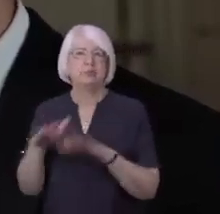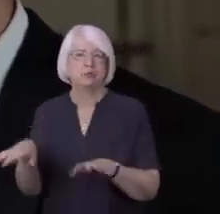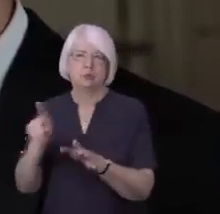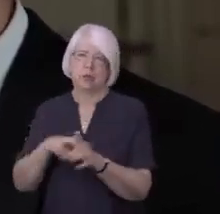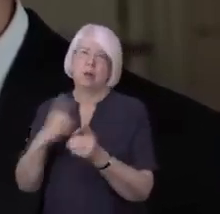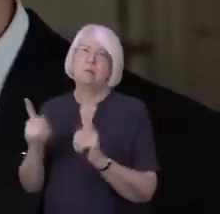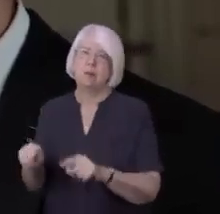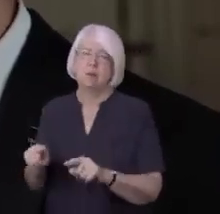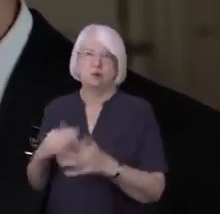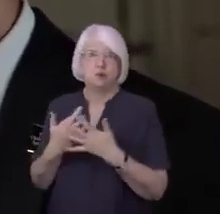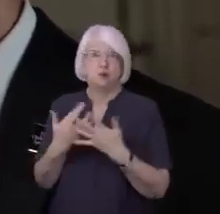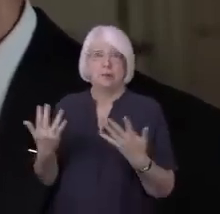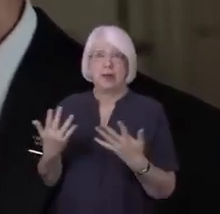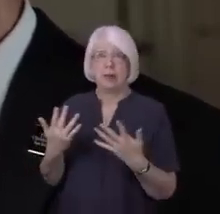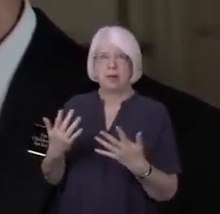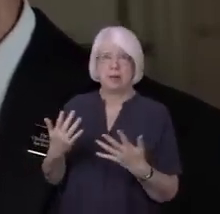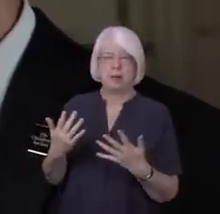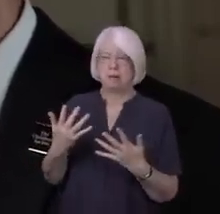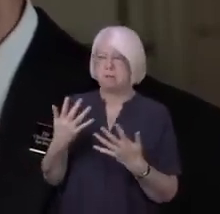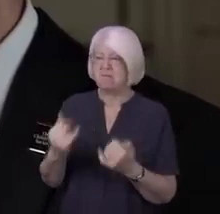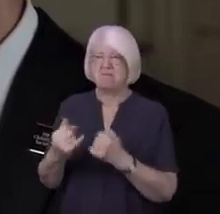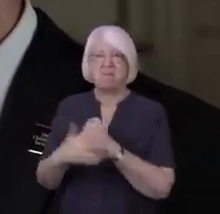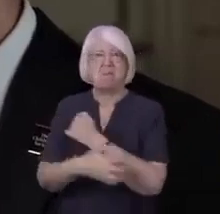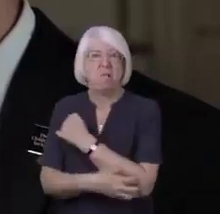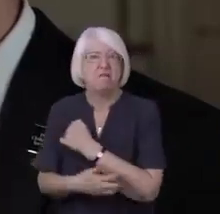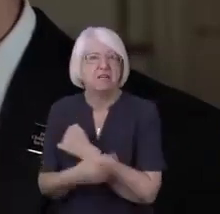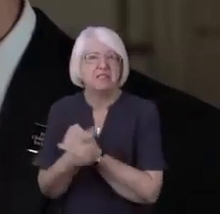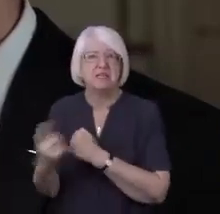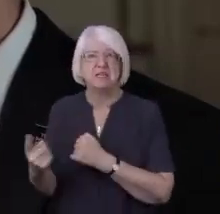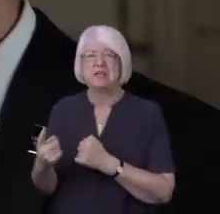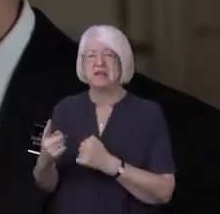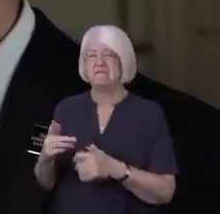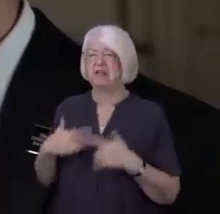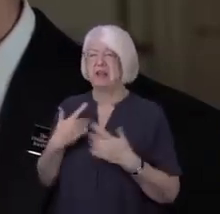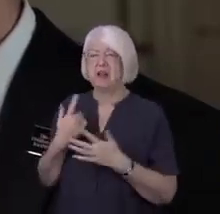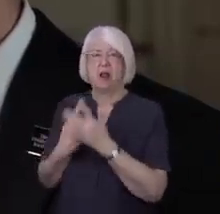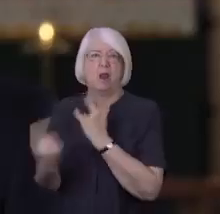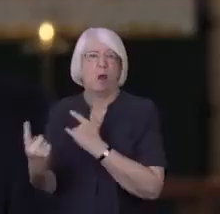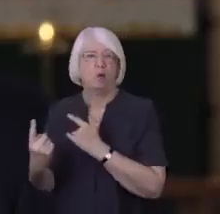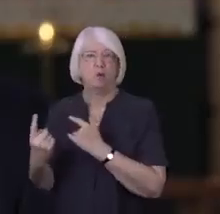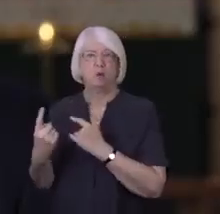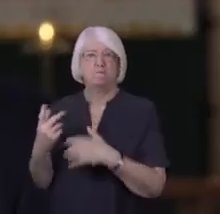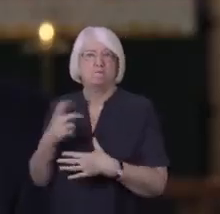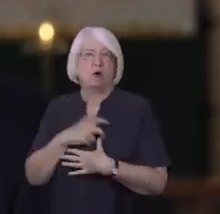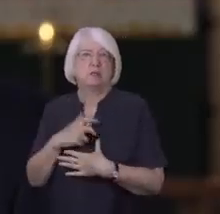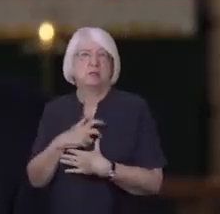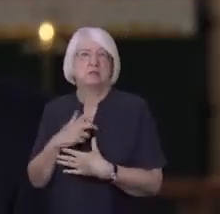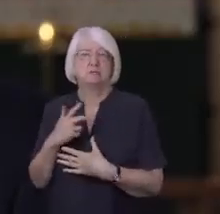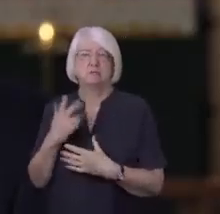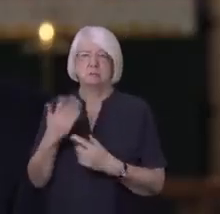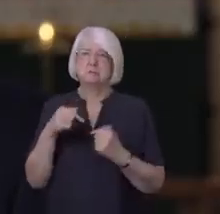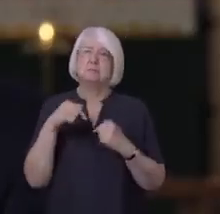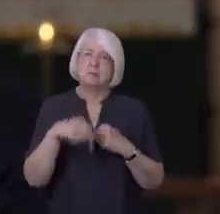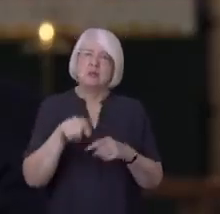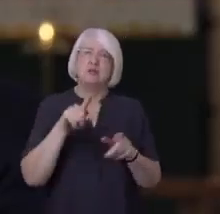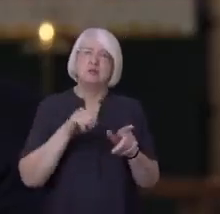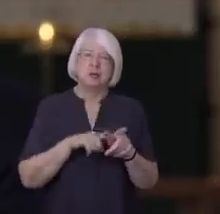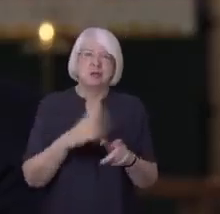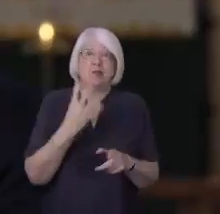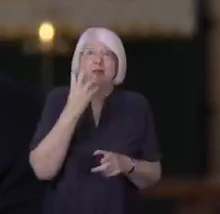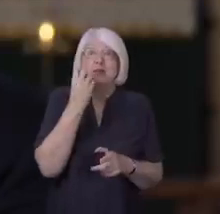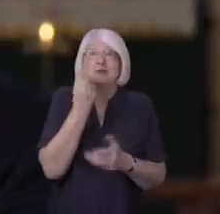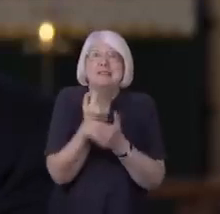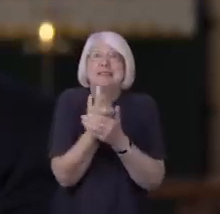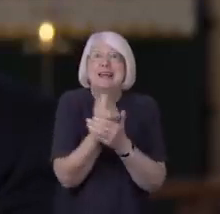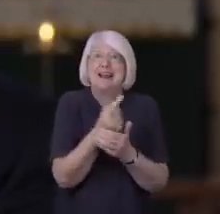young people are living in poverty. Too many children are feeling alone and frightened. But in this difficult year, the Christingle